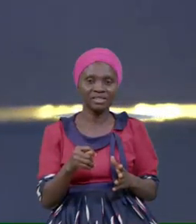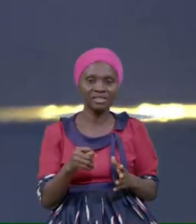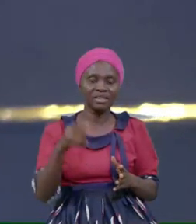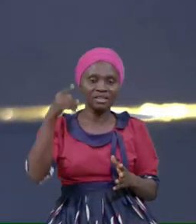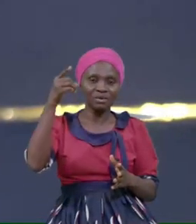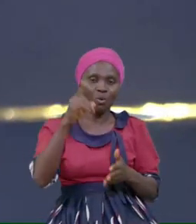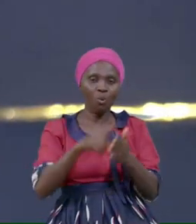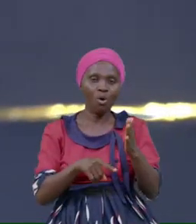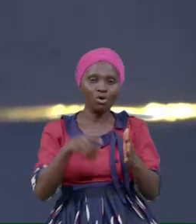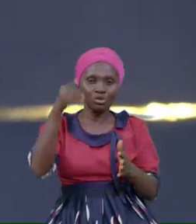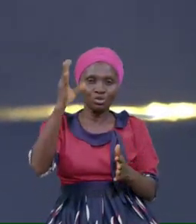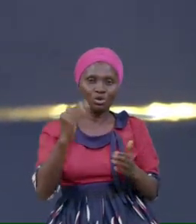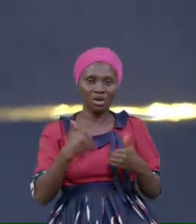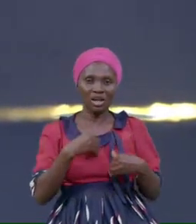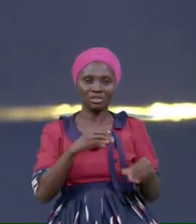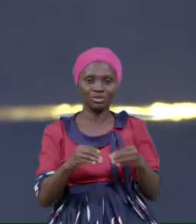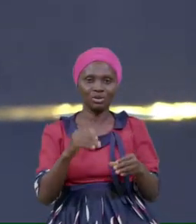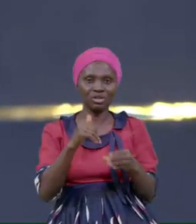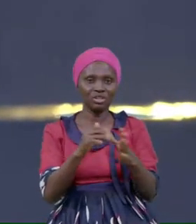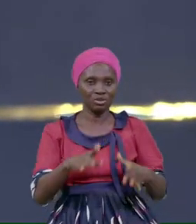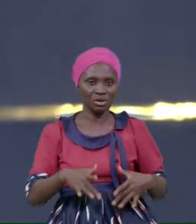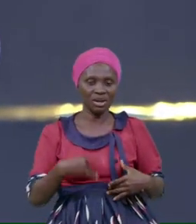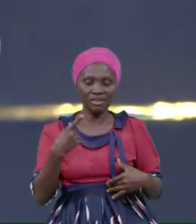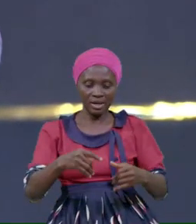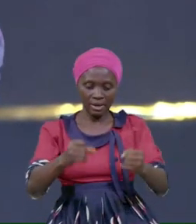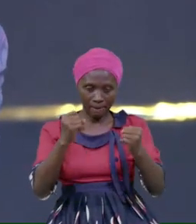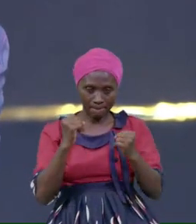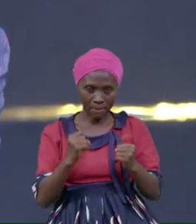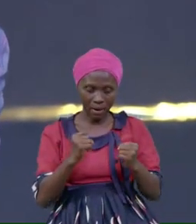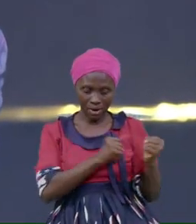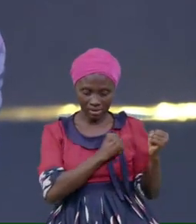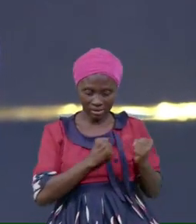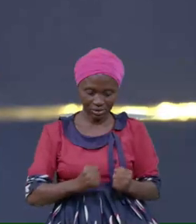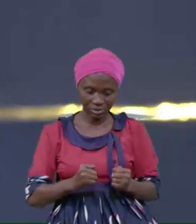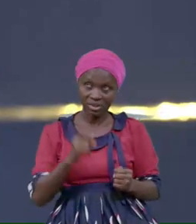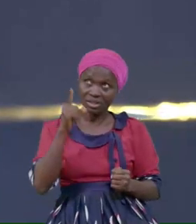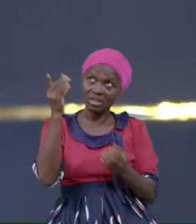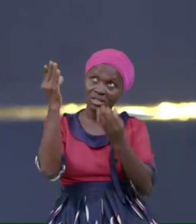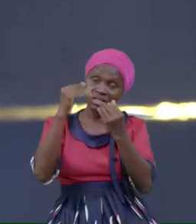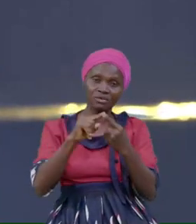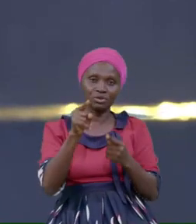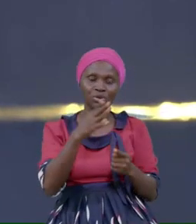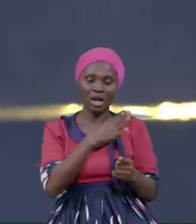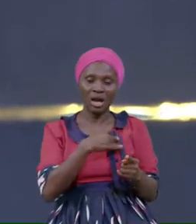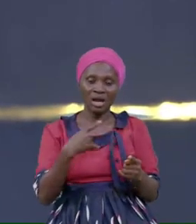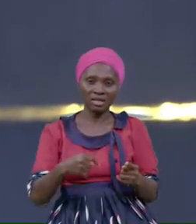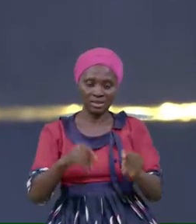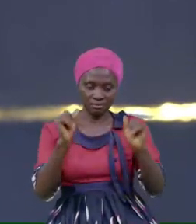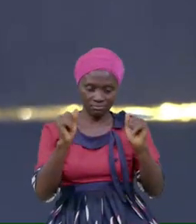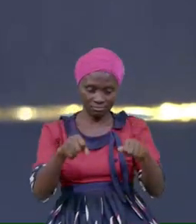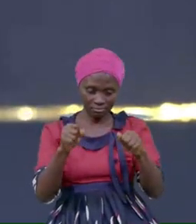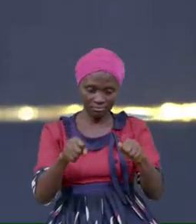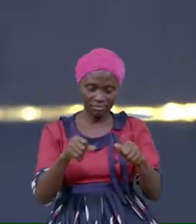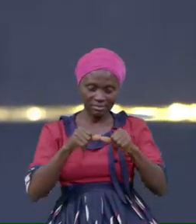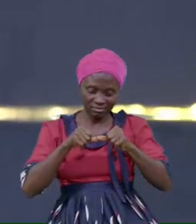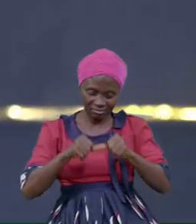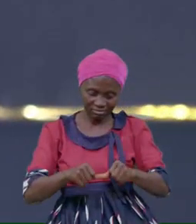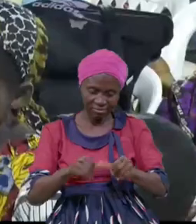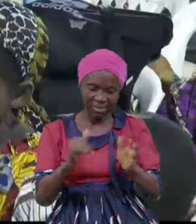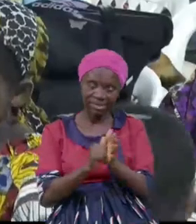the power he gives you, the strength he gives you, the stability he gives you, it will happen